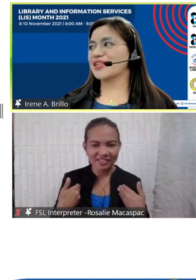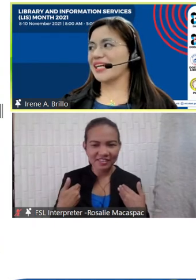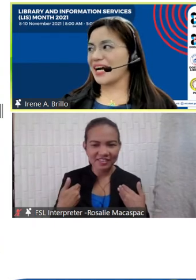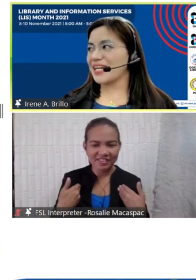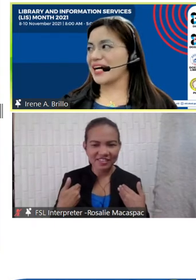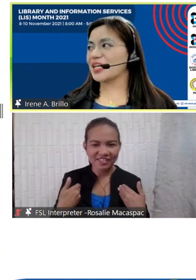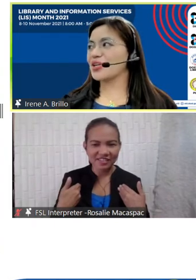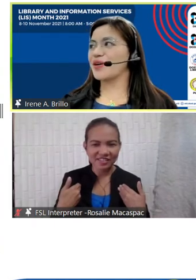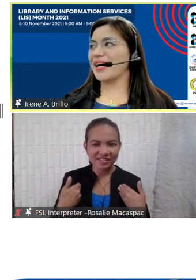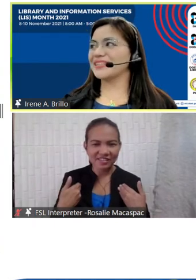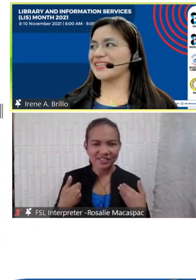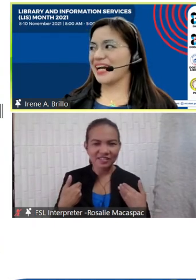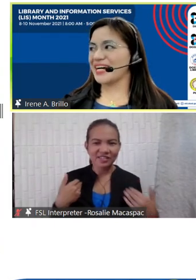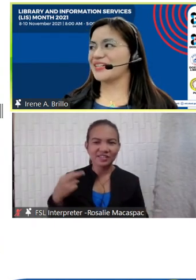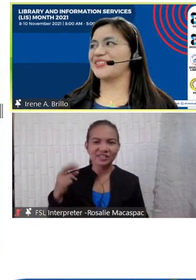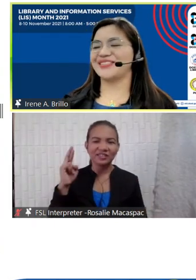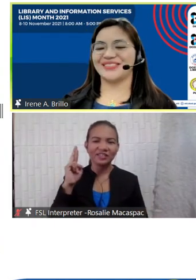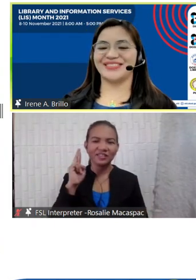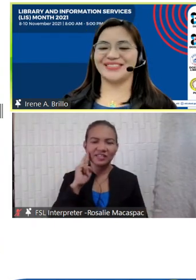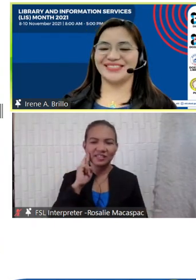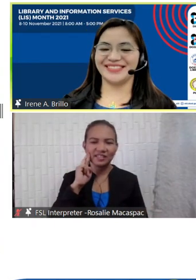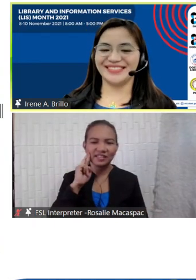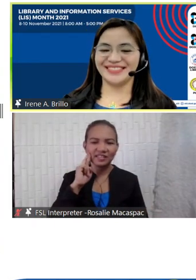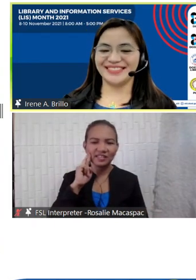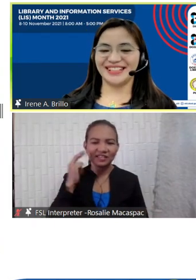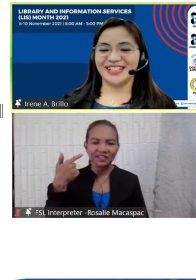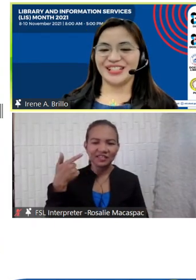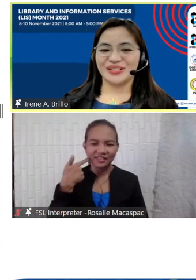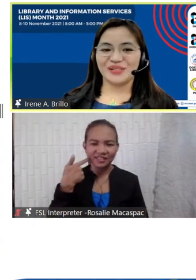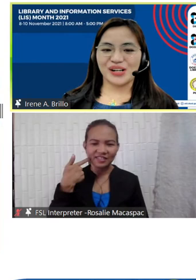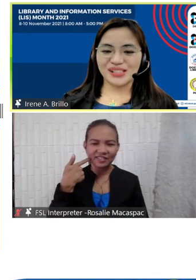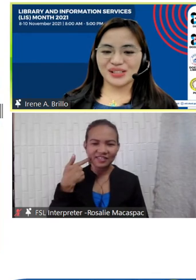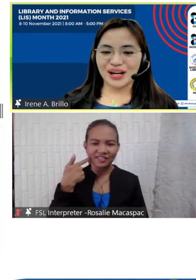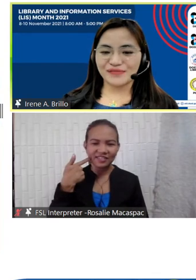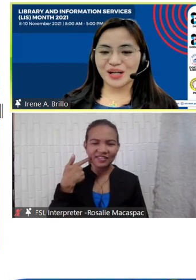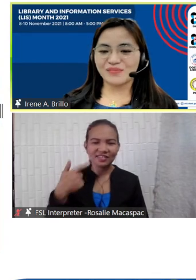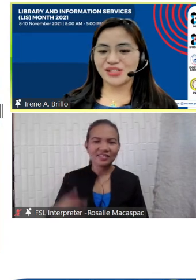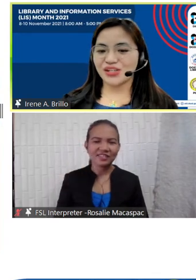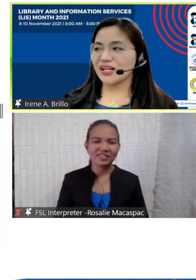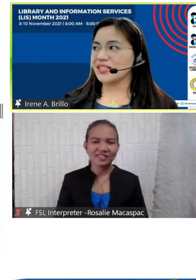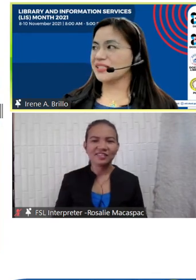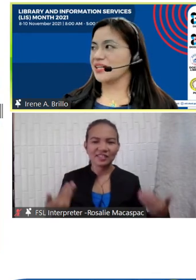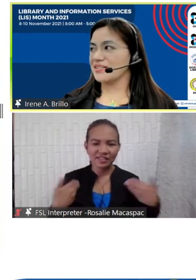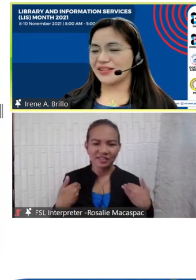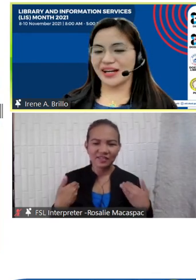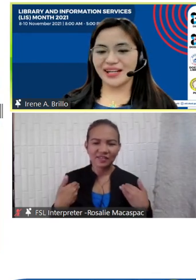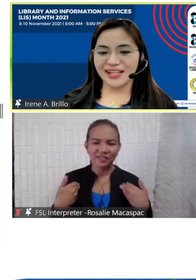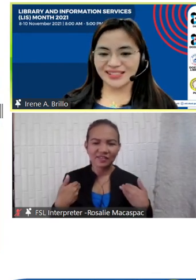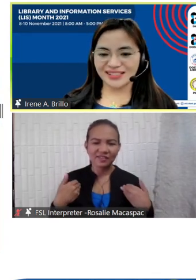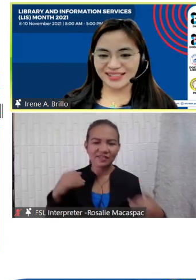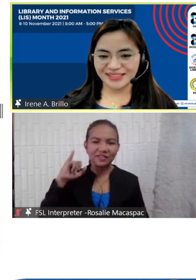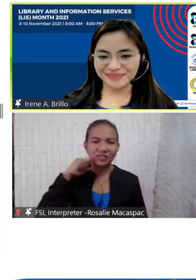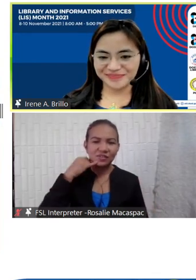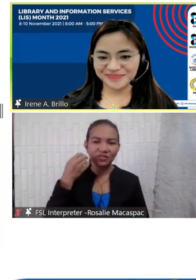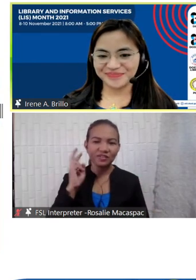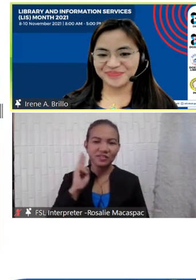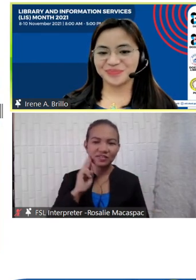Saria Juliana Guantero. We also have from Joyce